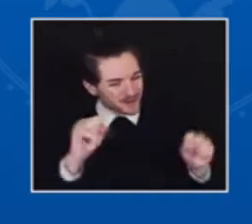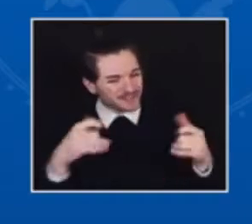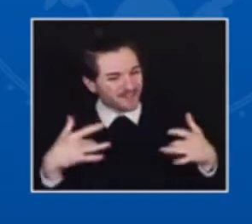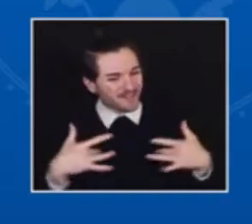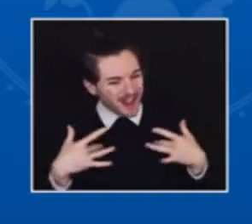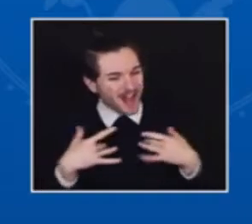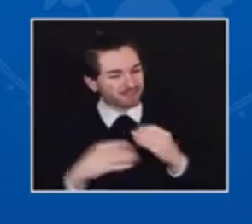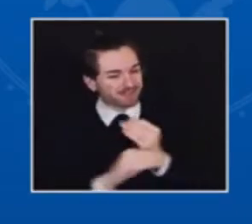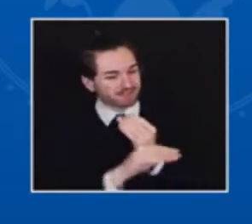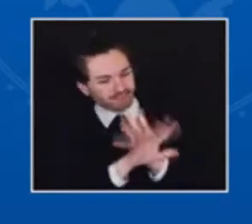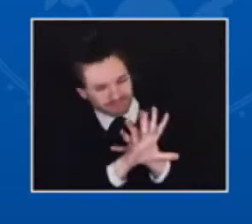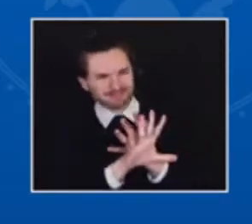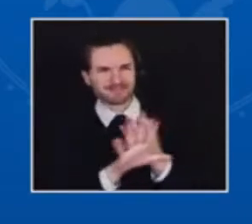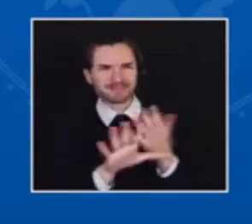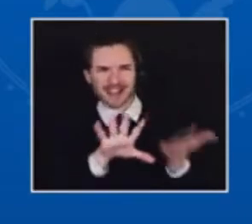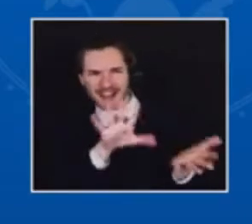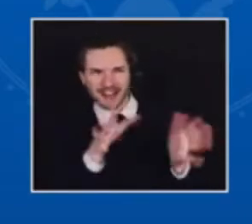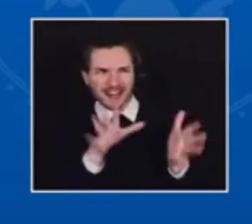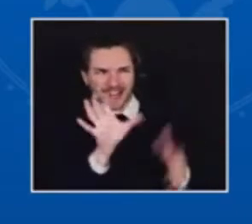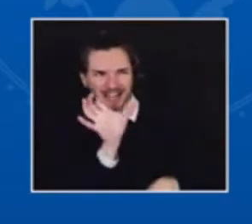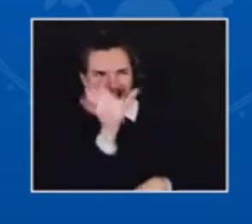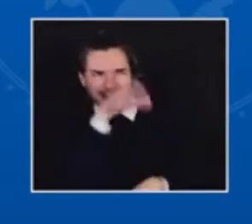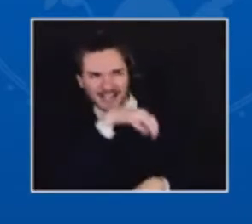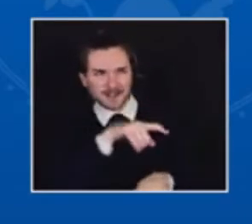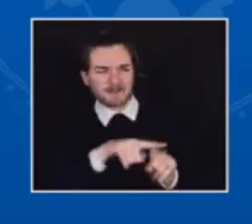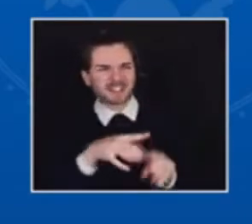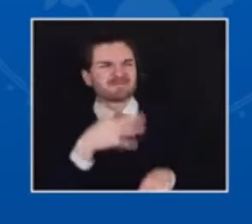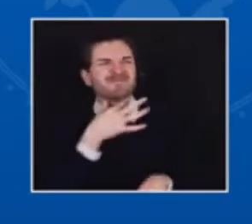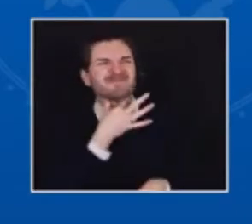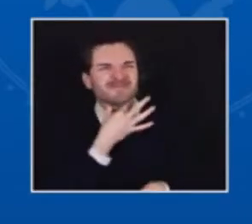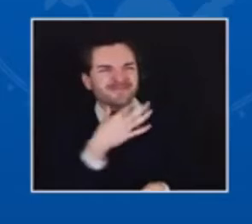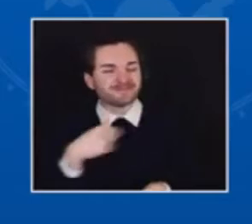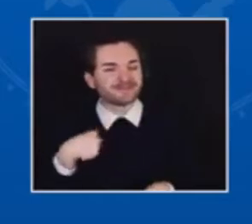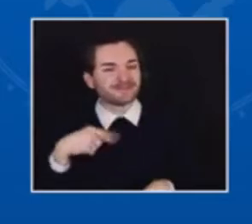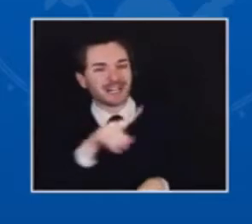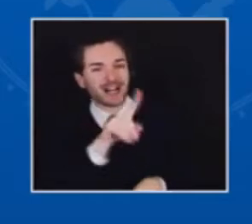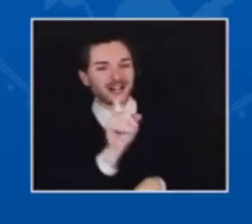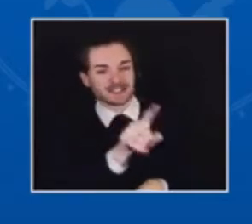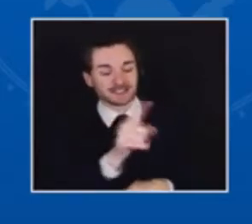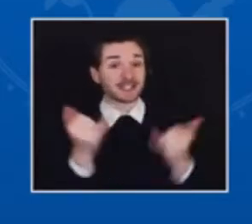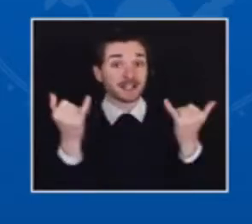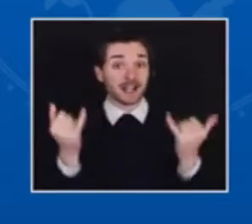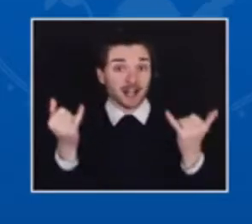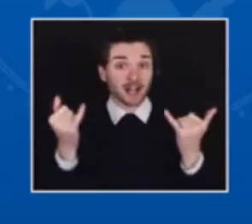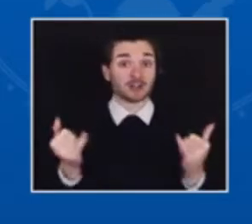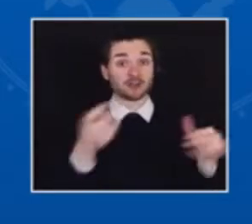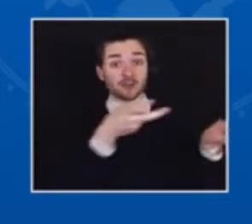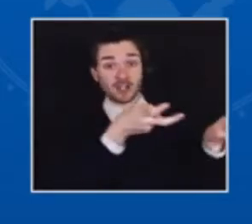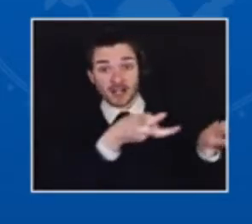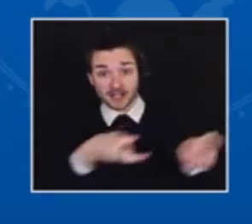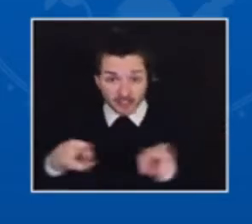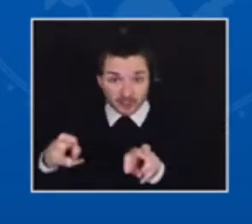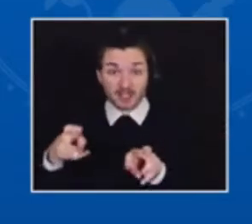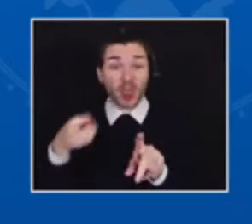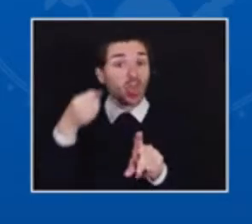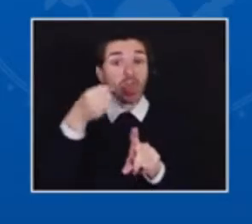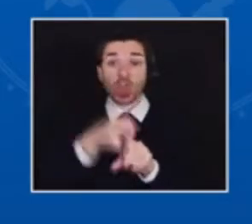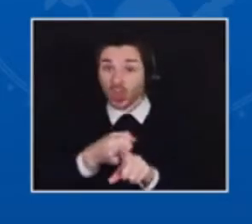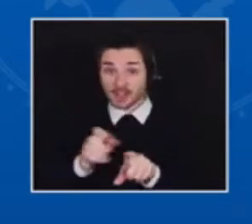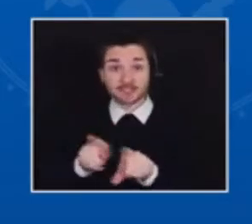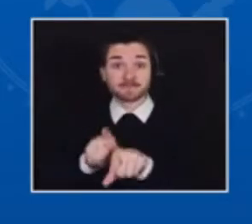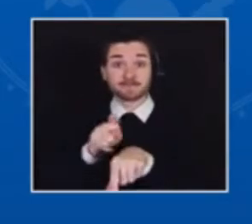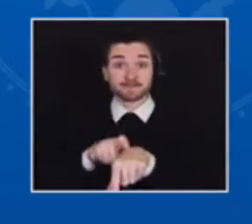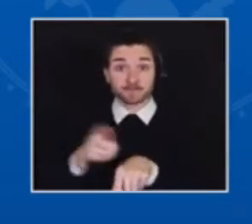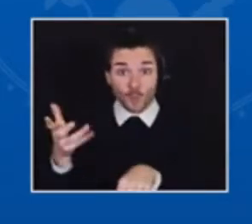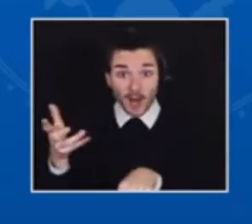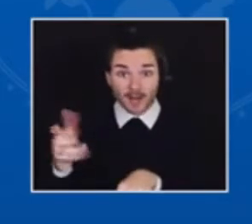weird question but um obviously you're planning for the transition this is happening during a spike in uh covid um and there's articles